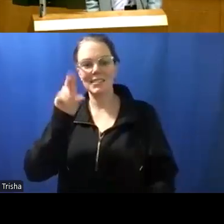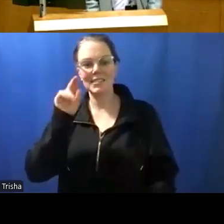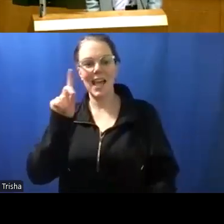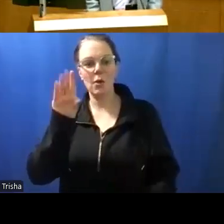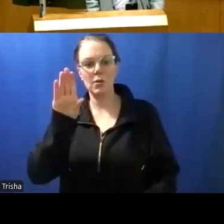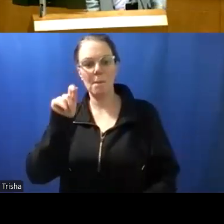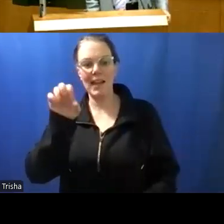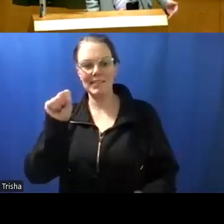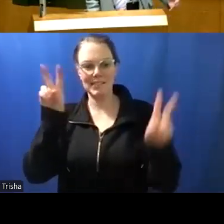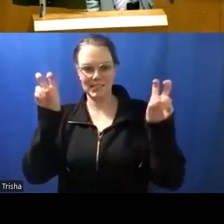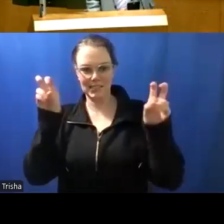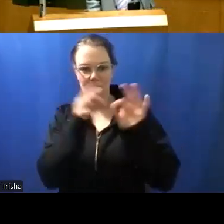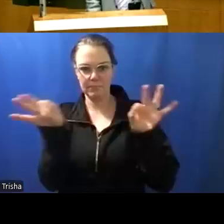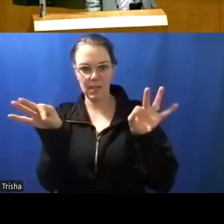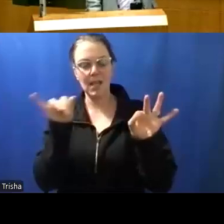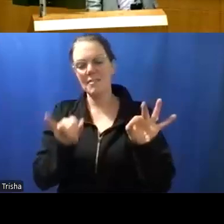5 minute